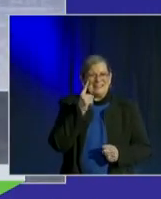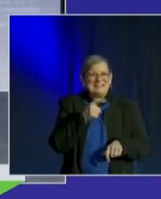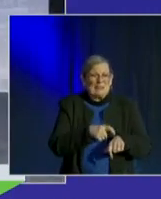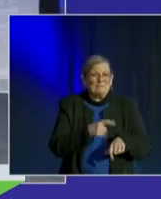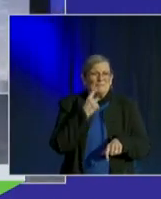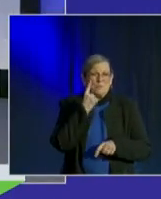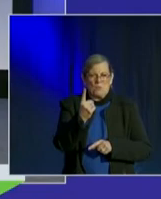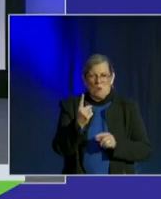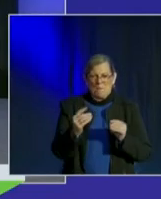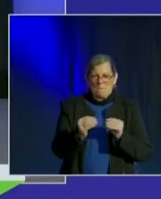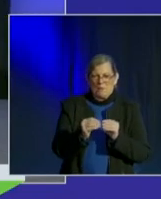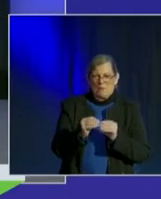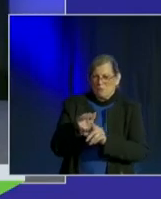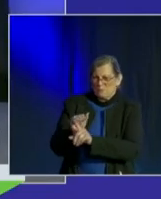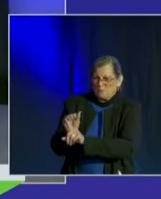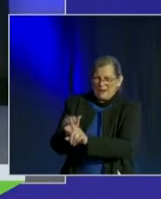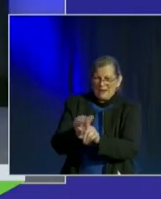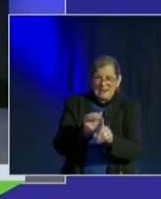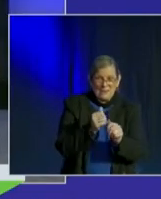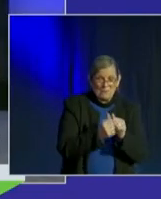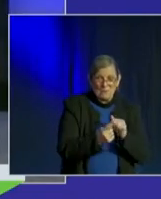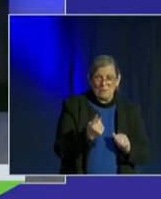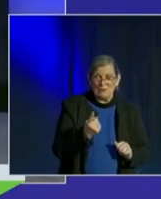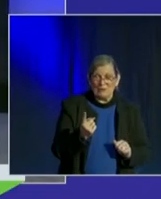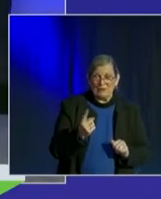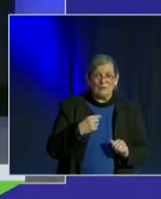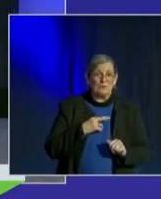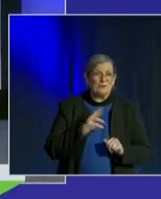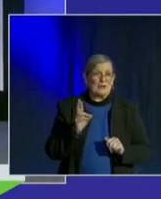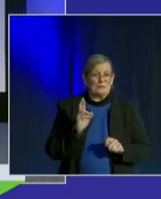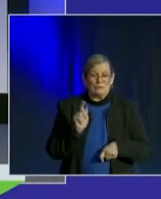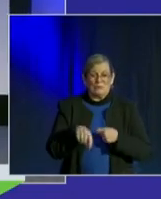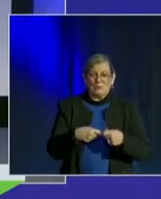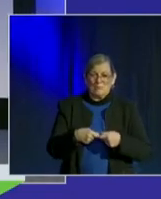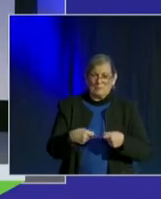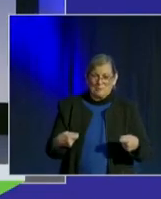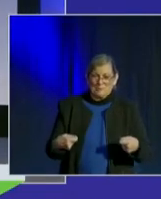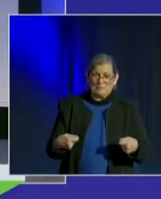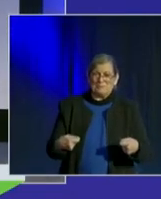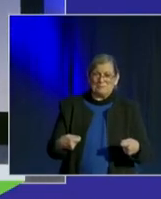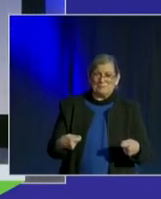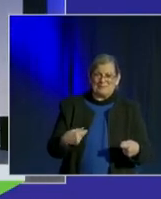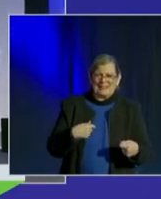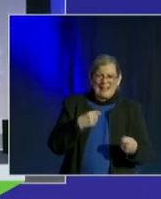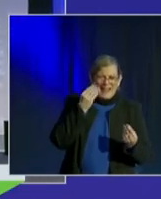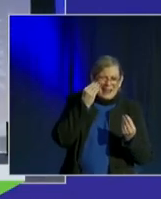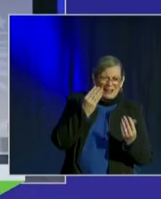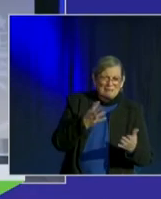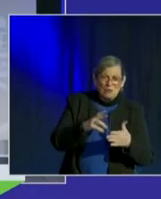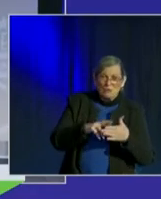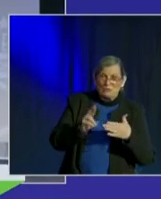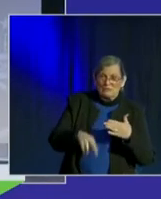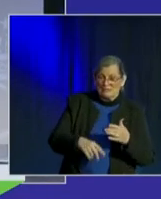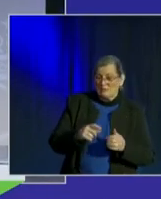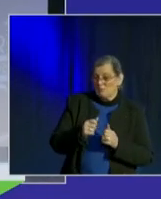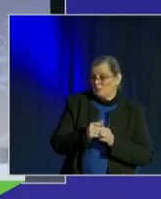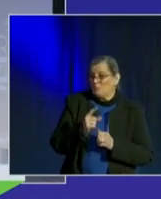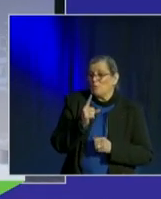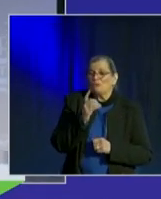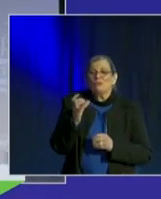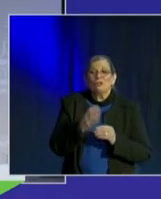want to remind everyone we're about to let everyone know the results of the $100 game. So if you've not finished